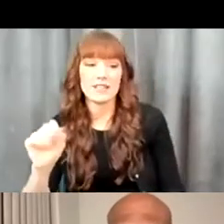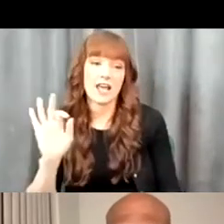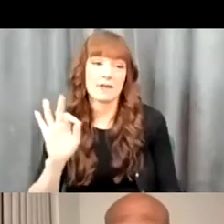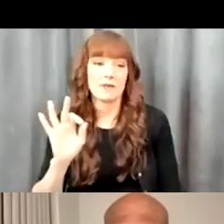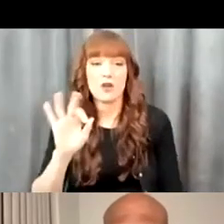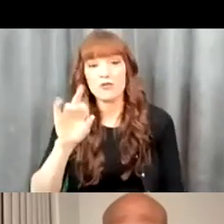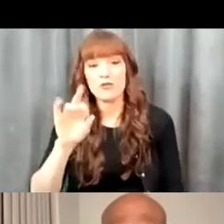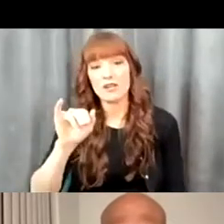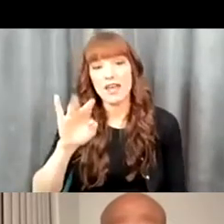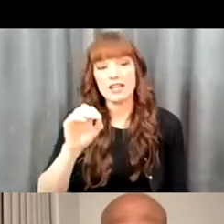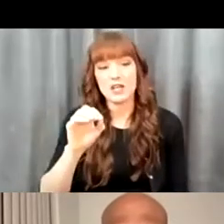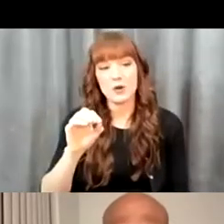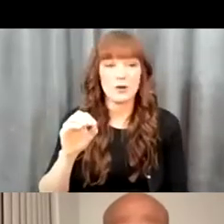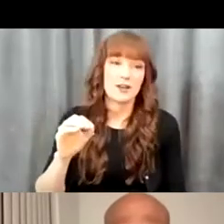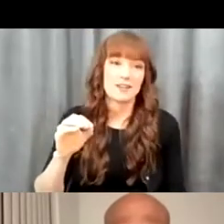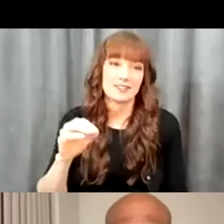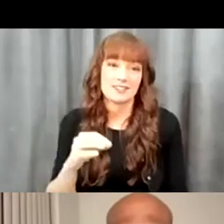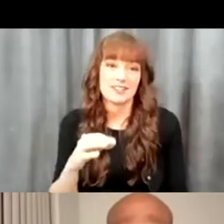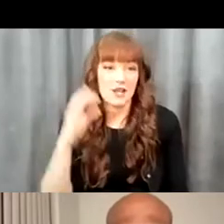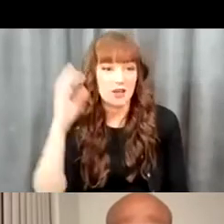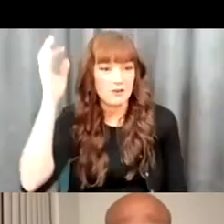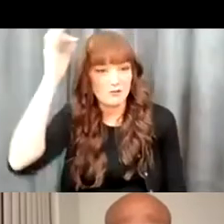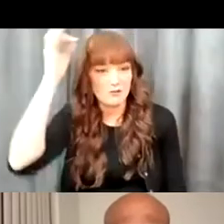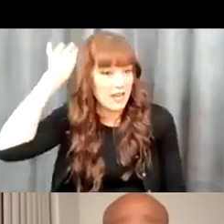Hi, I'm Claudia Restrepo, and I'm playing Eligia.